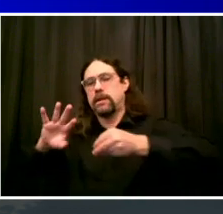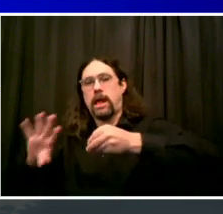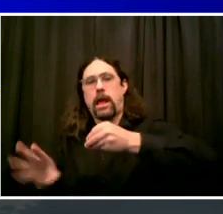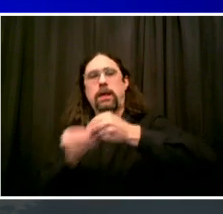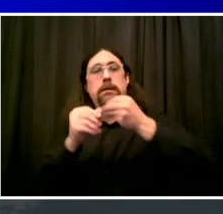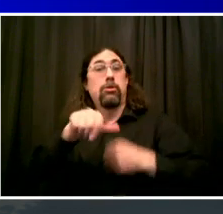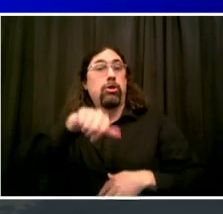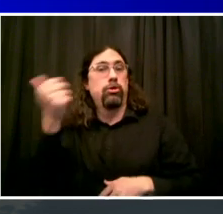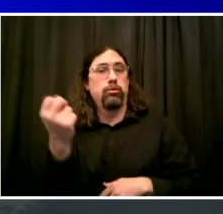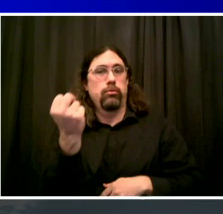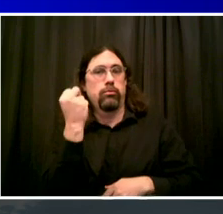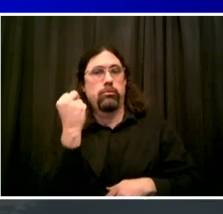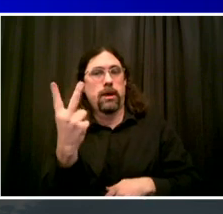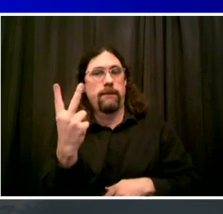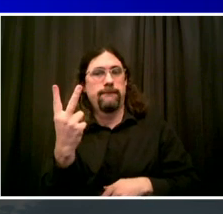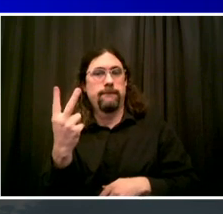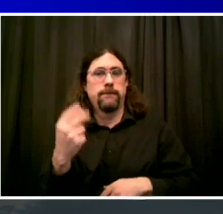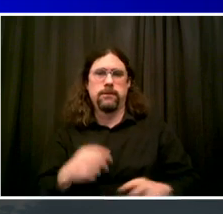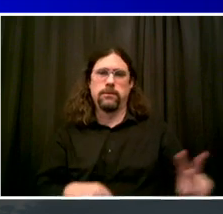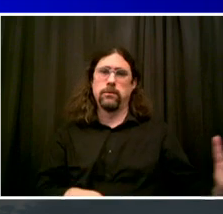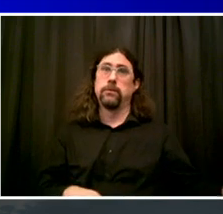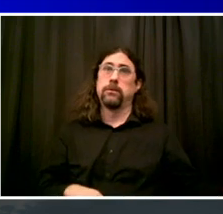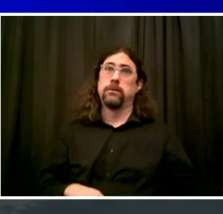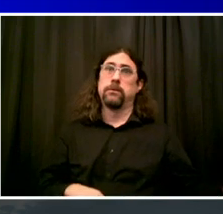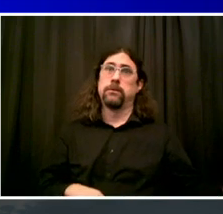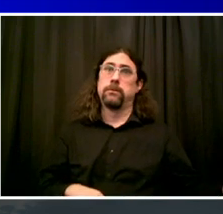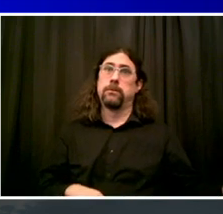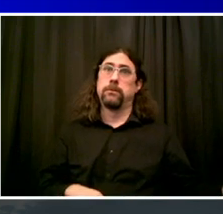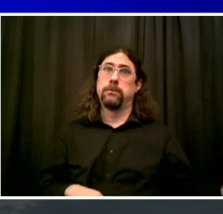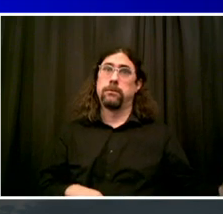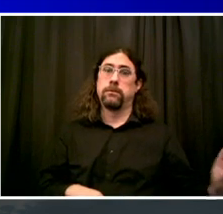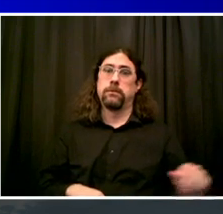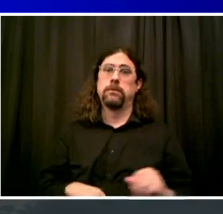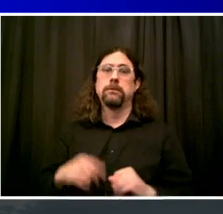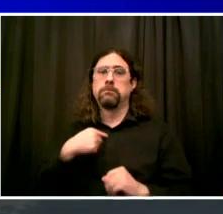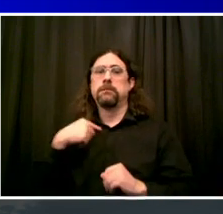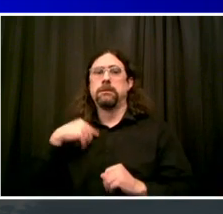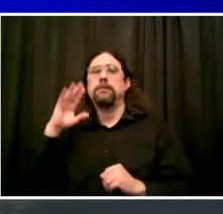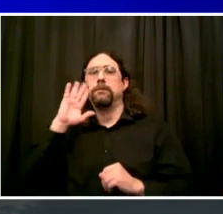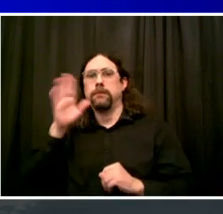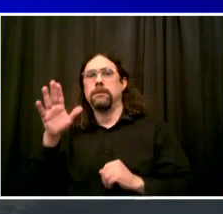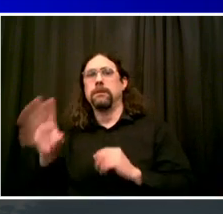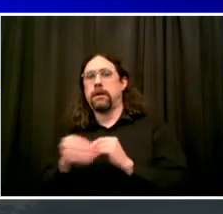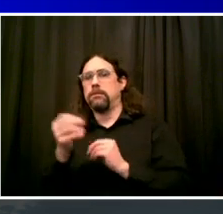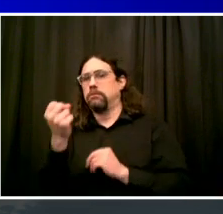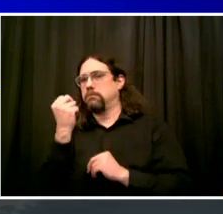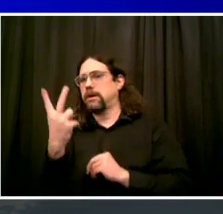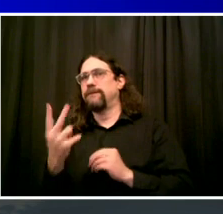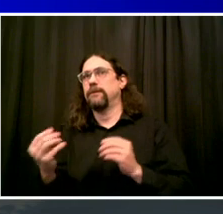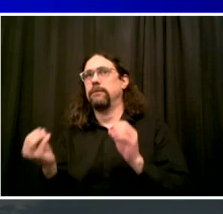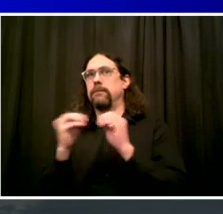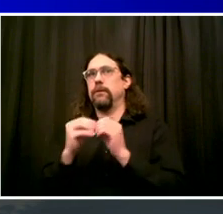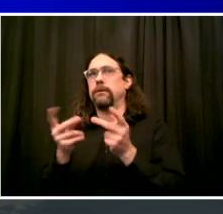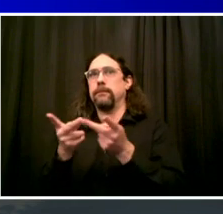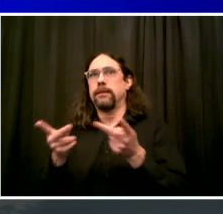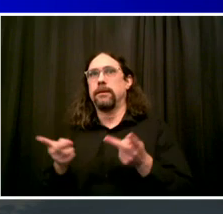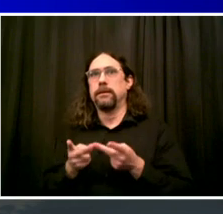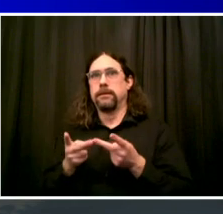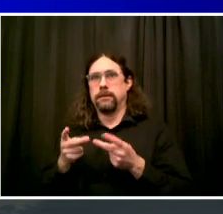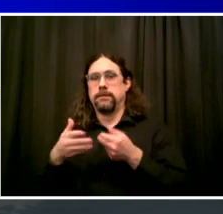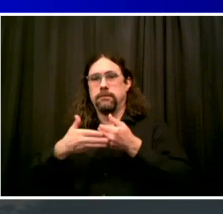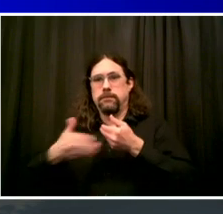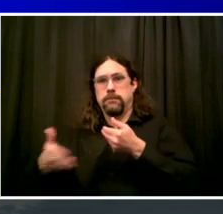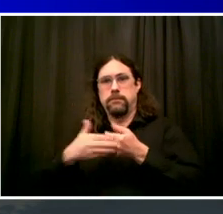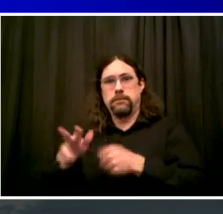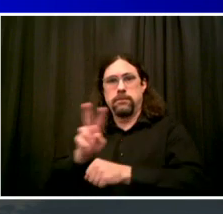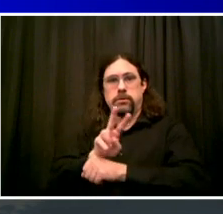be expanding over the next 3 weeks, so during the month of May. And let me go through them with you so you see the progression of how